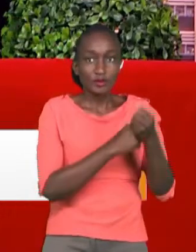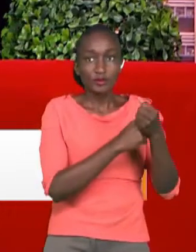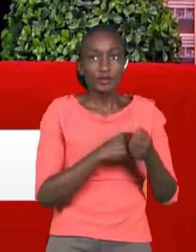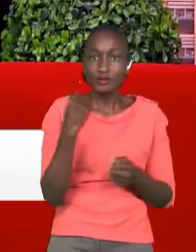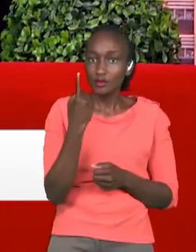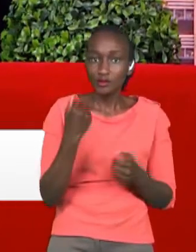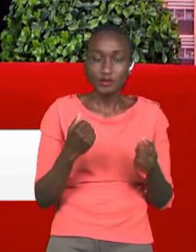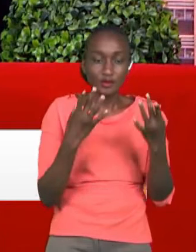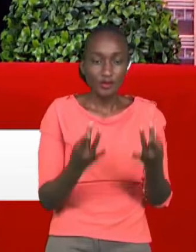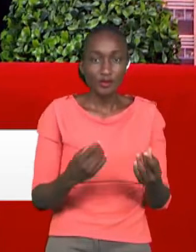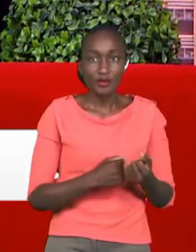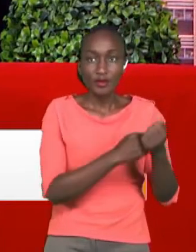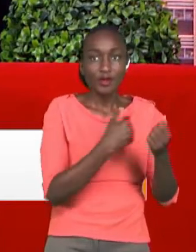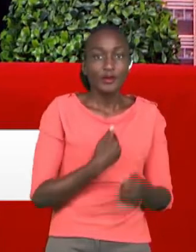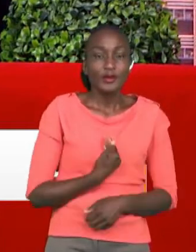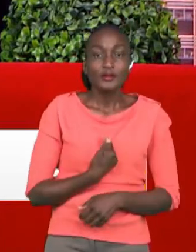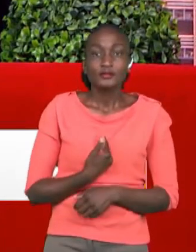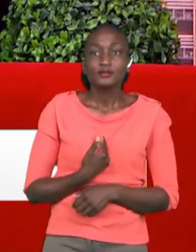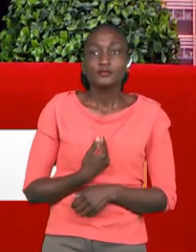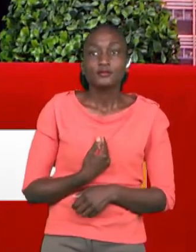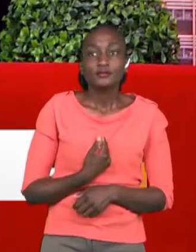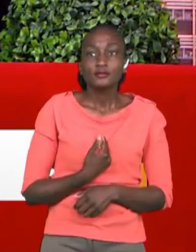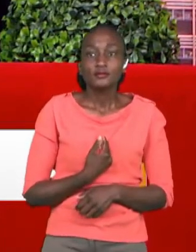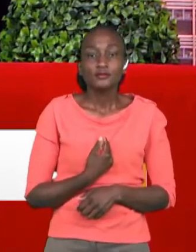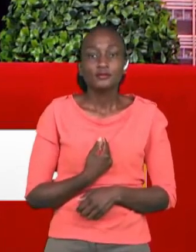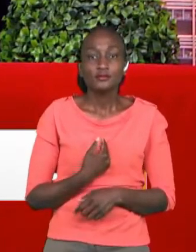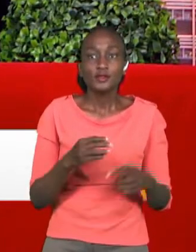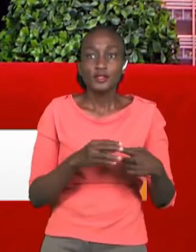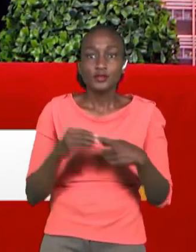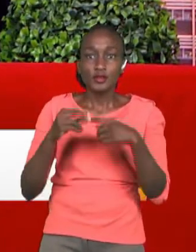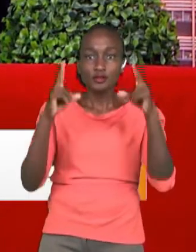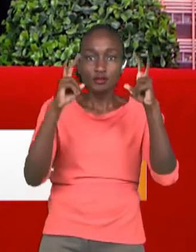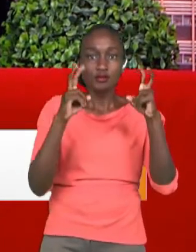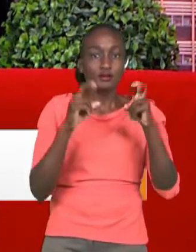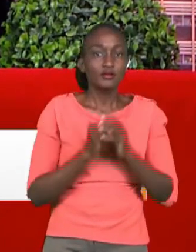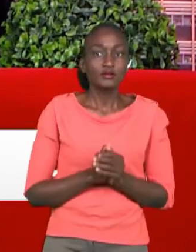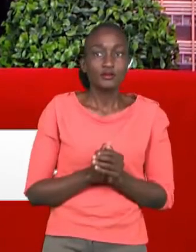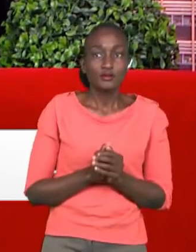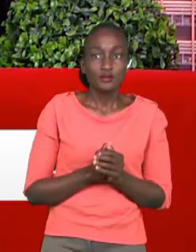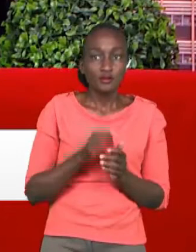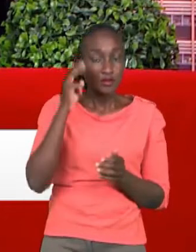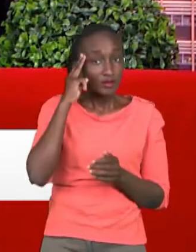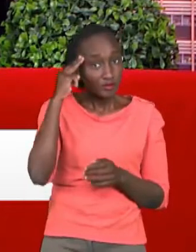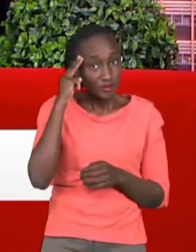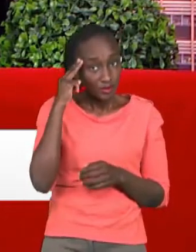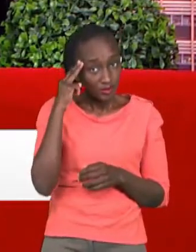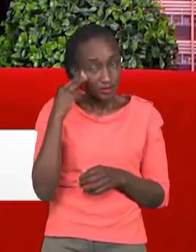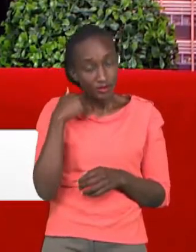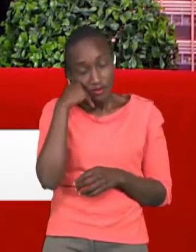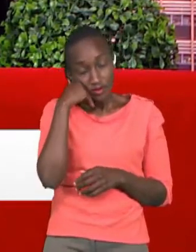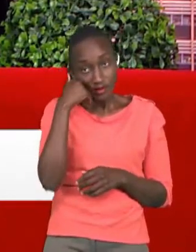can help. We have the special sessions for the mental illness,